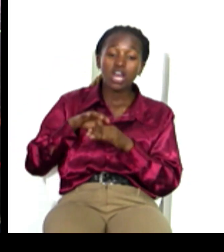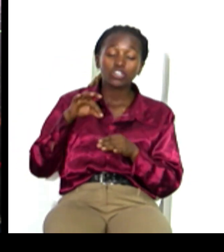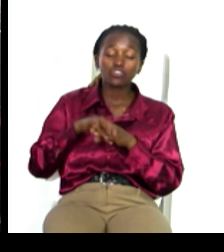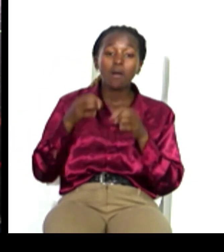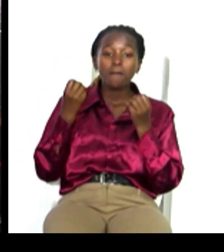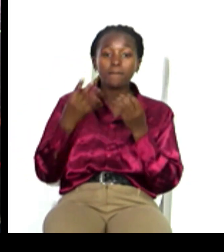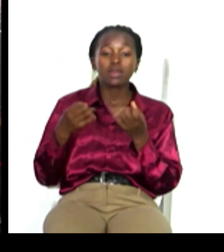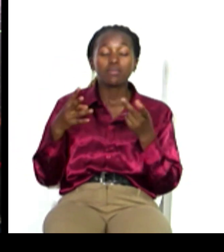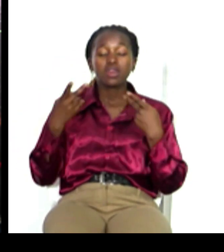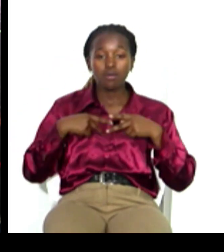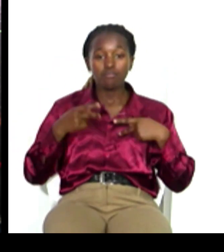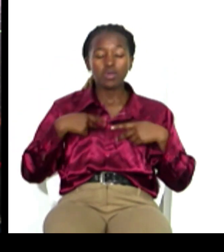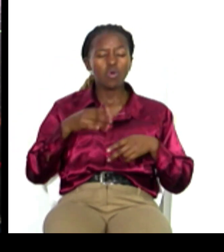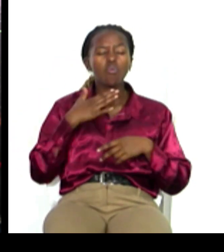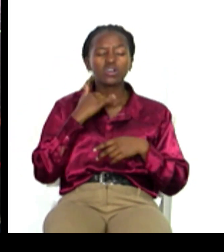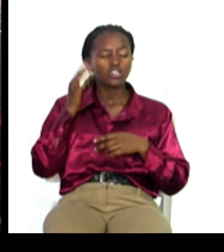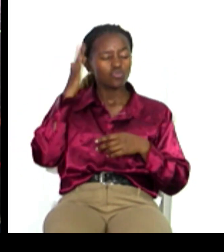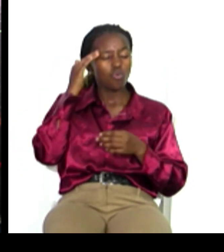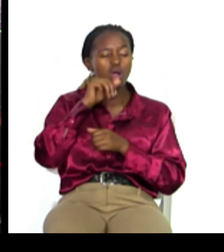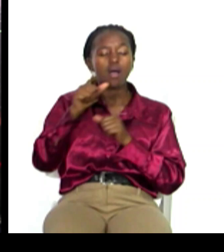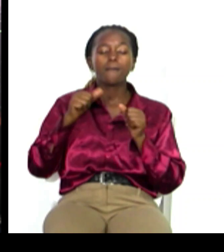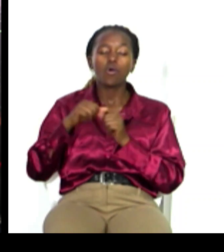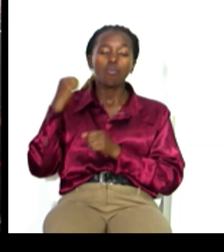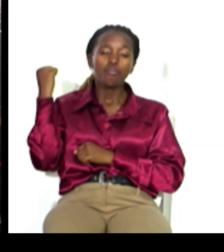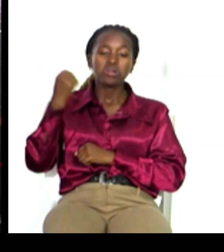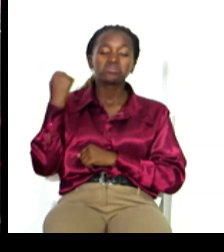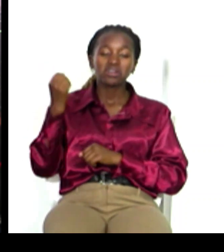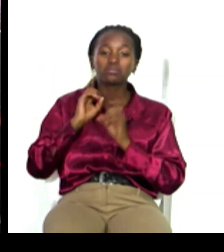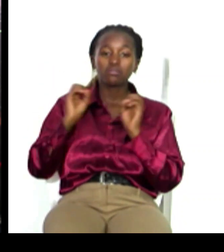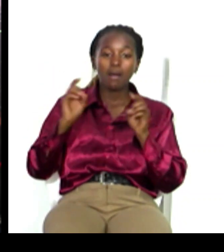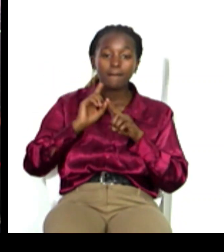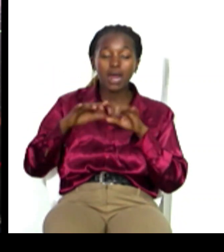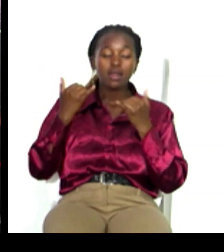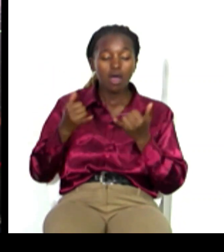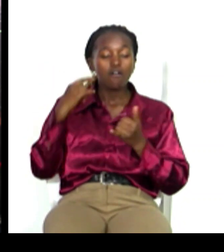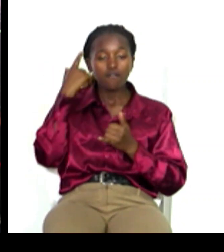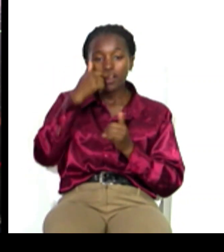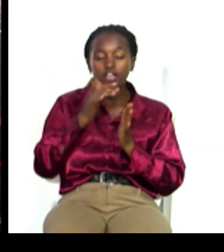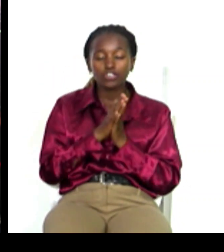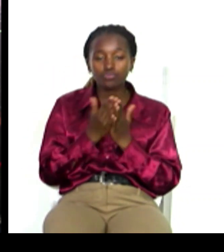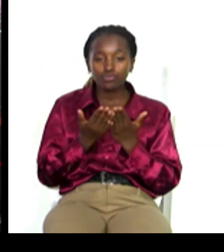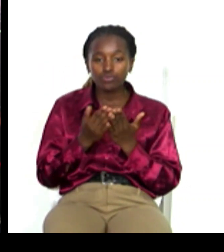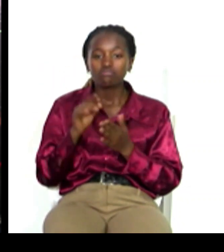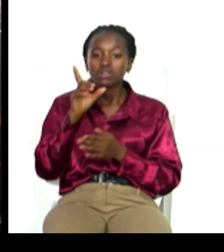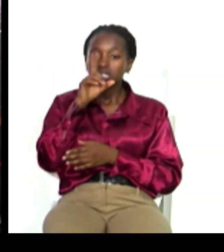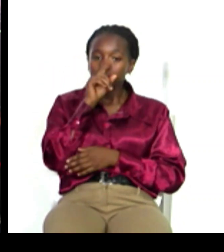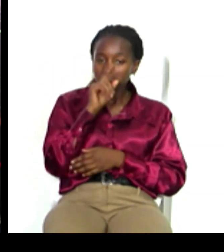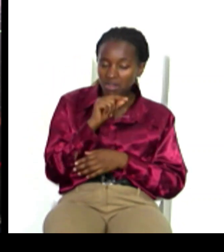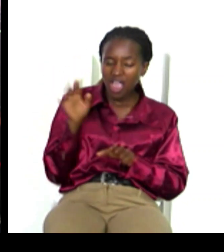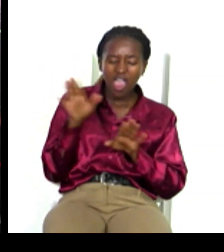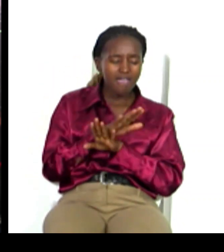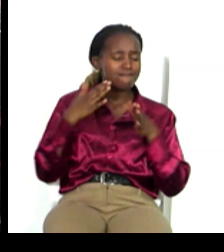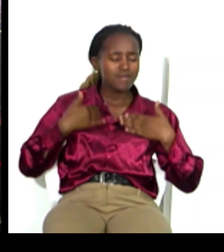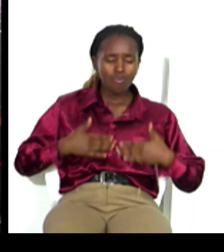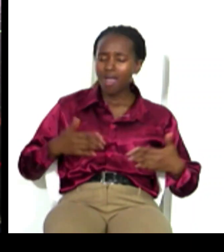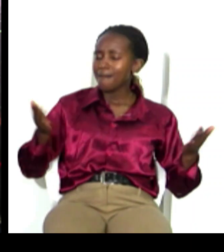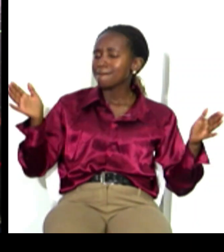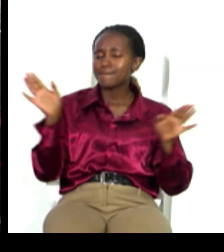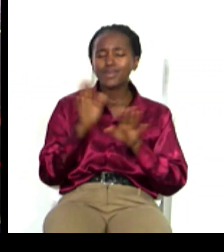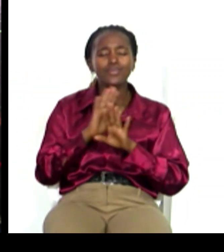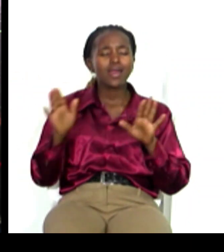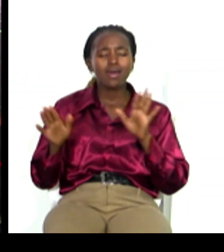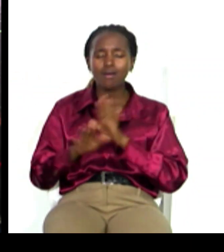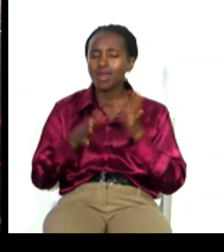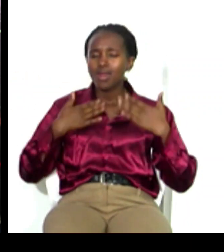wakuwa interested in siasa. Right now, go and X, enda kwa Facebook, TikTok, everyone is discussing about politics. It means